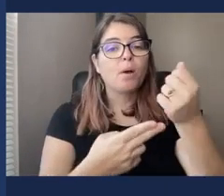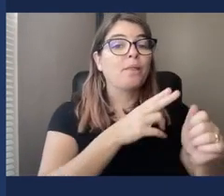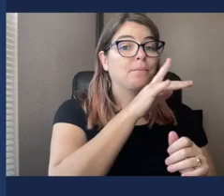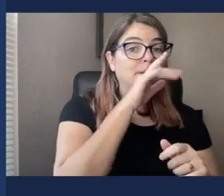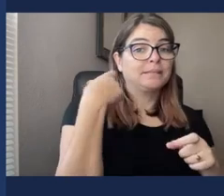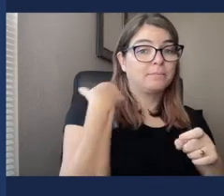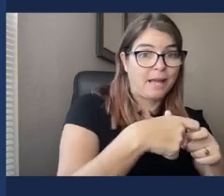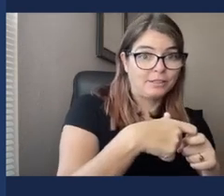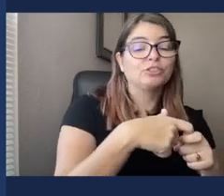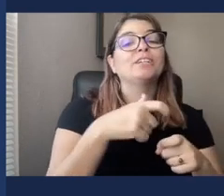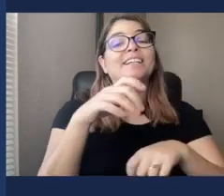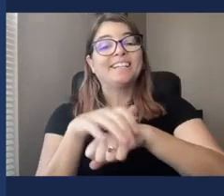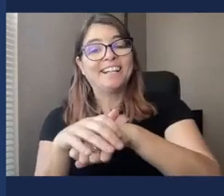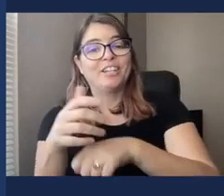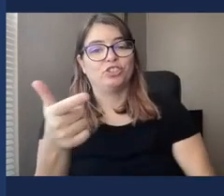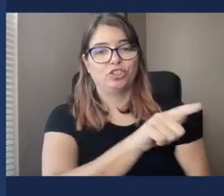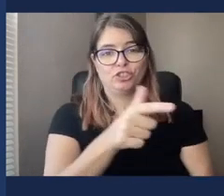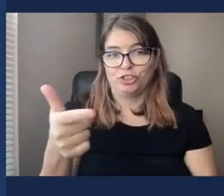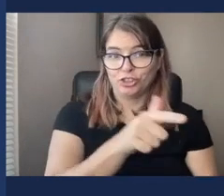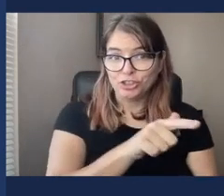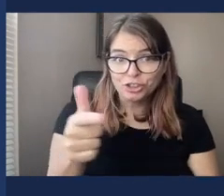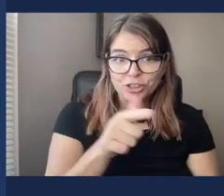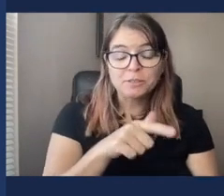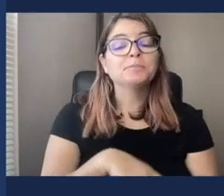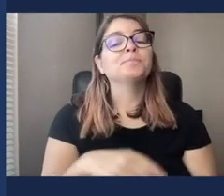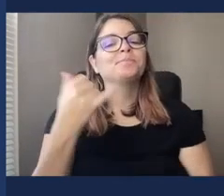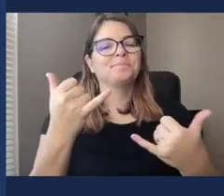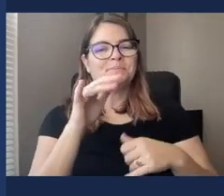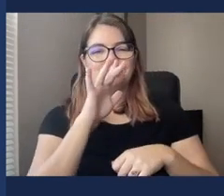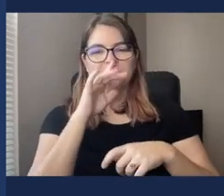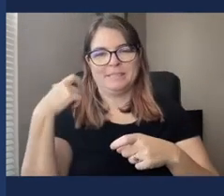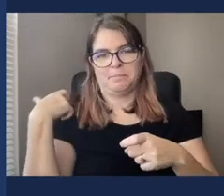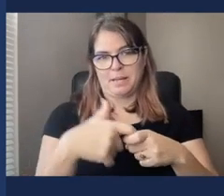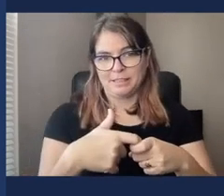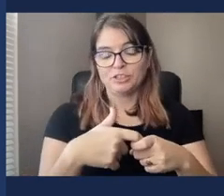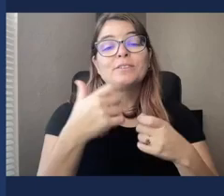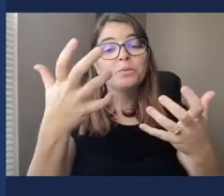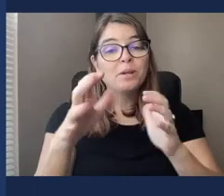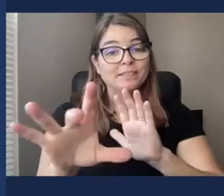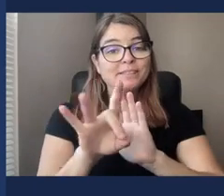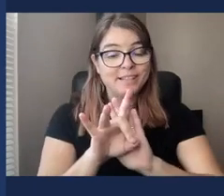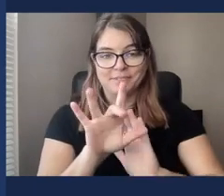Spanish. Seleccione interpretación en los controles del webinar y seleccione Español.